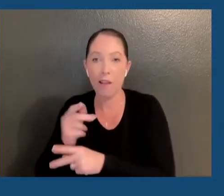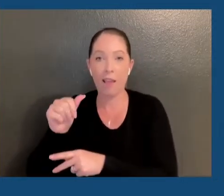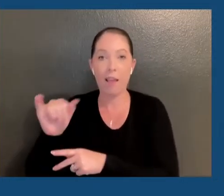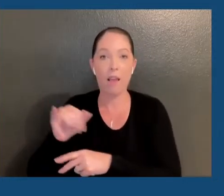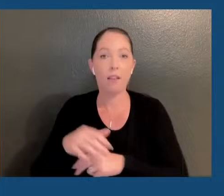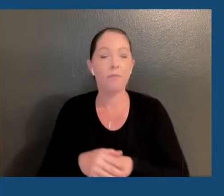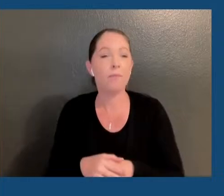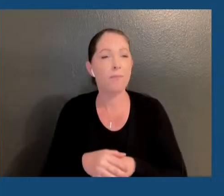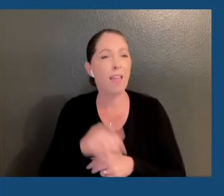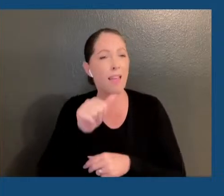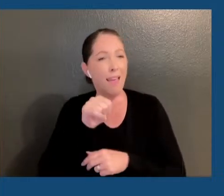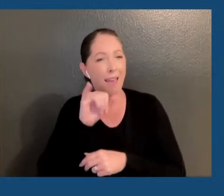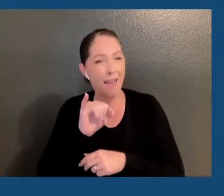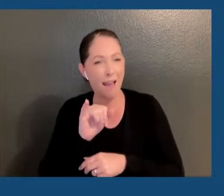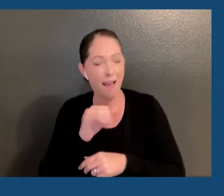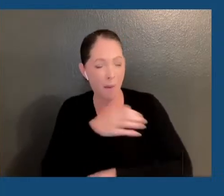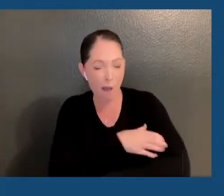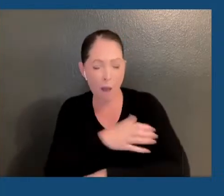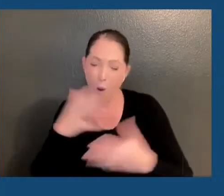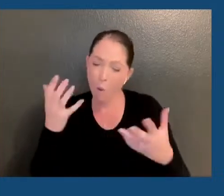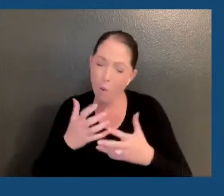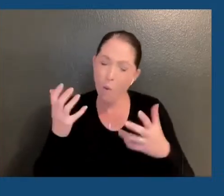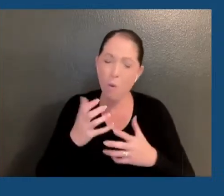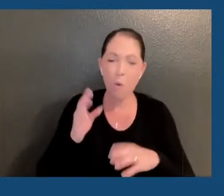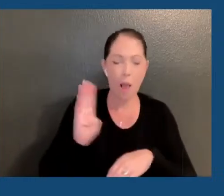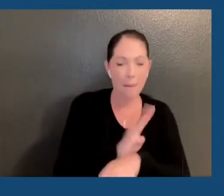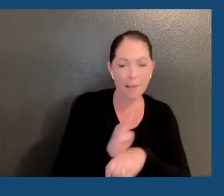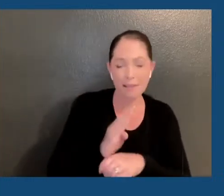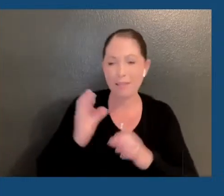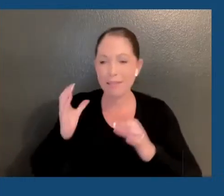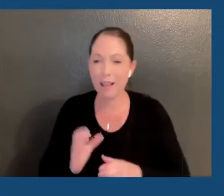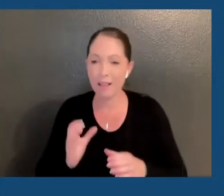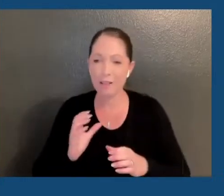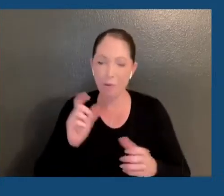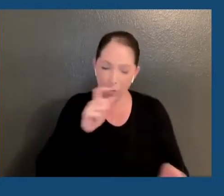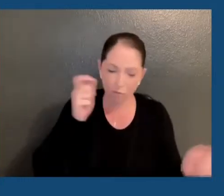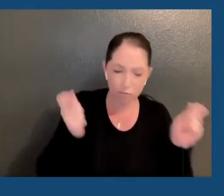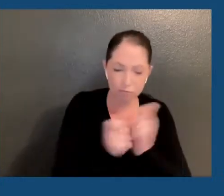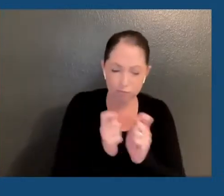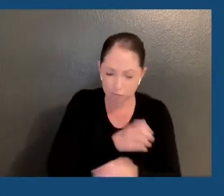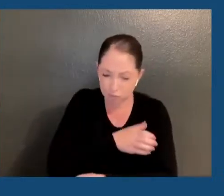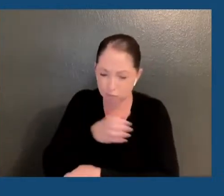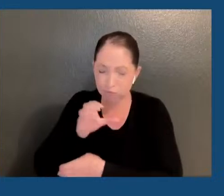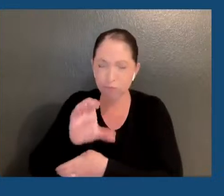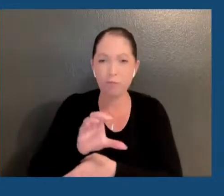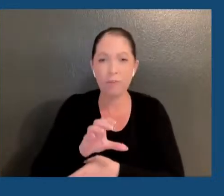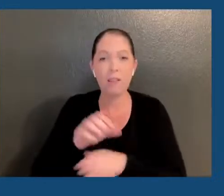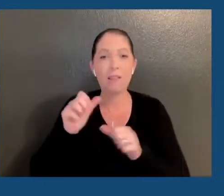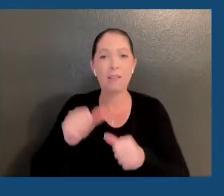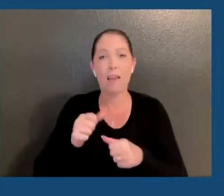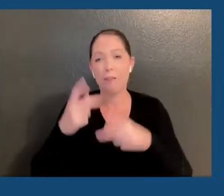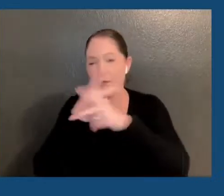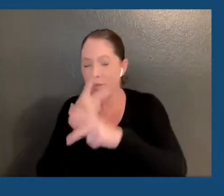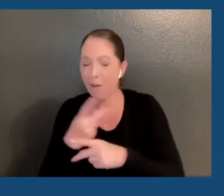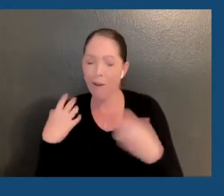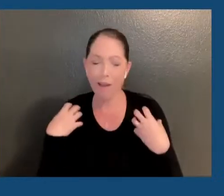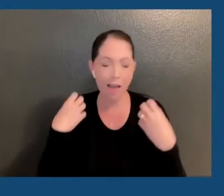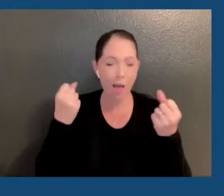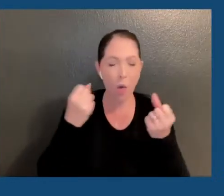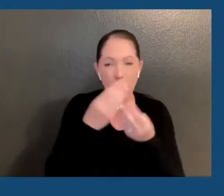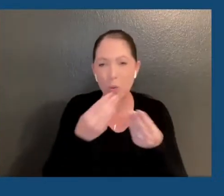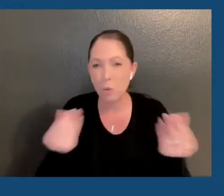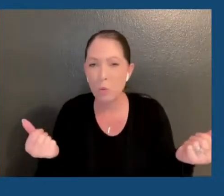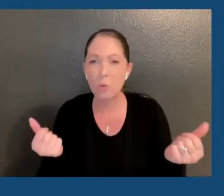relationship between businesses and customers, transforms our ability to find innovative health cures and solutions. I am so excited